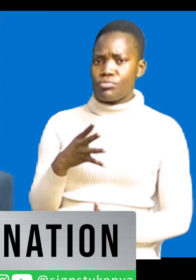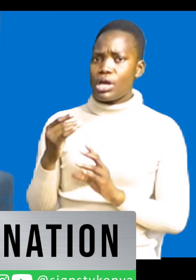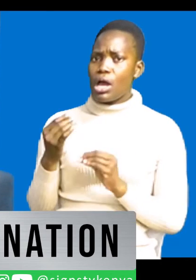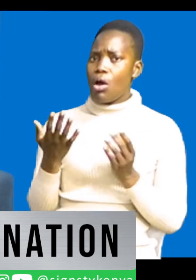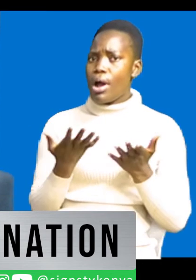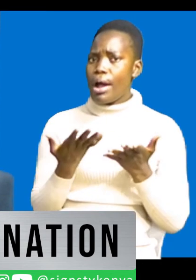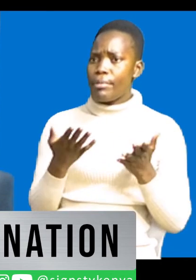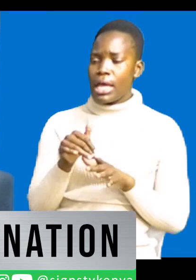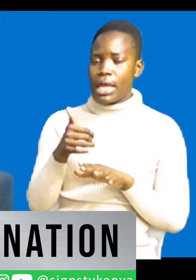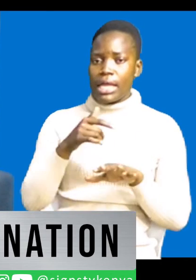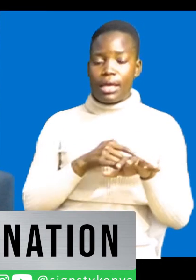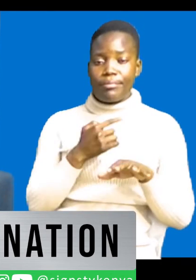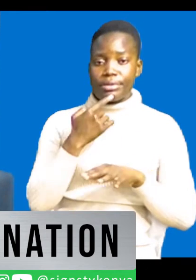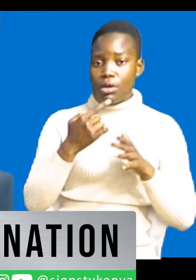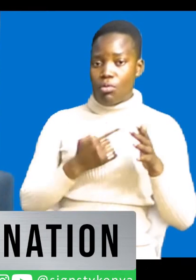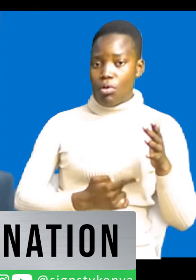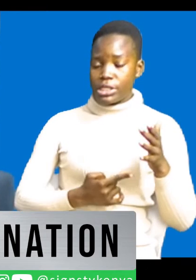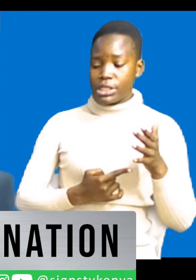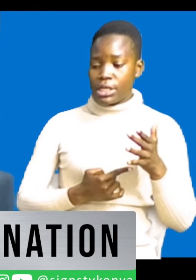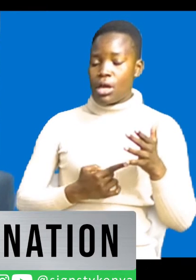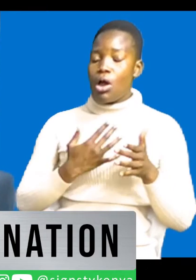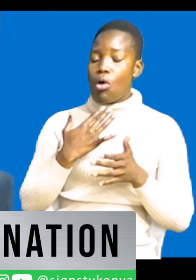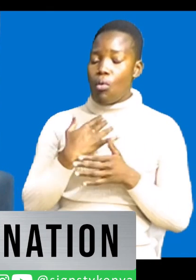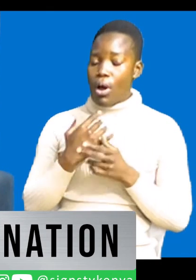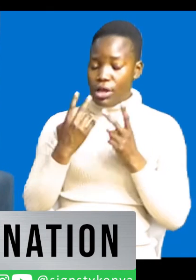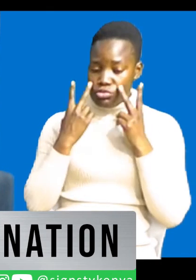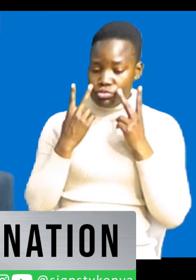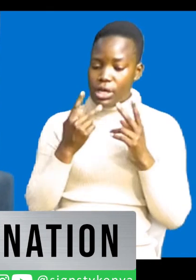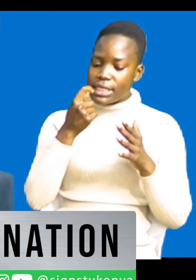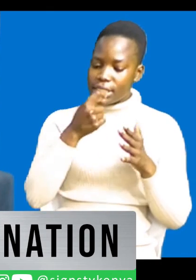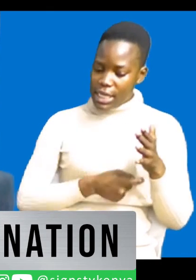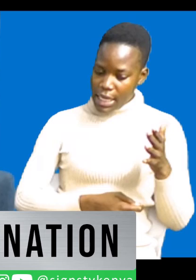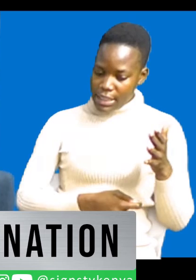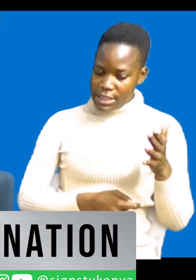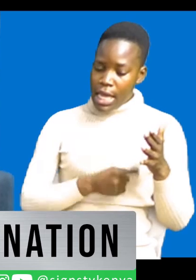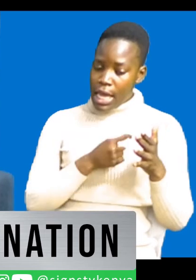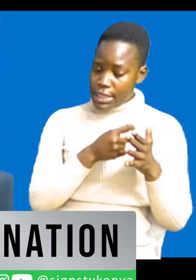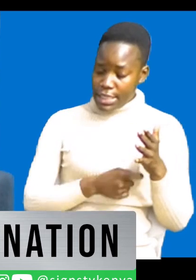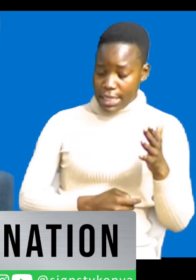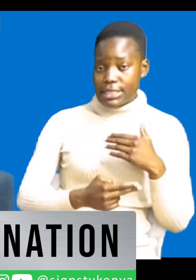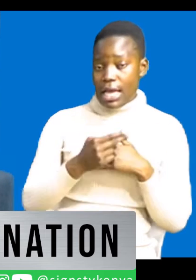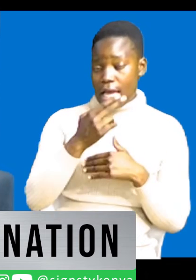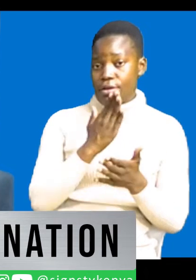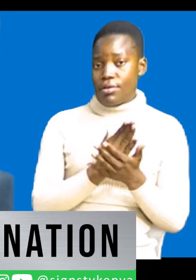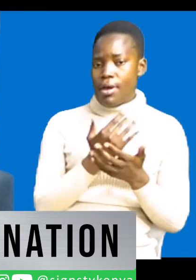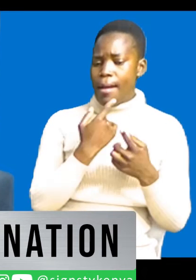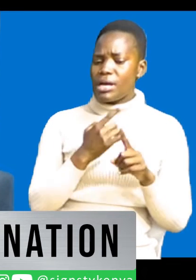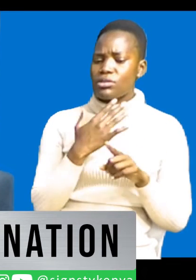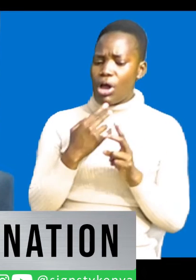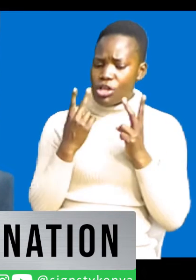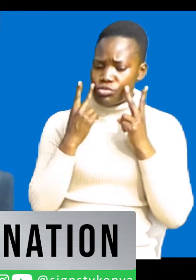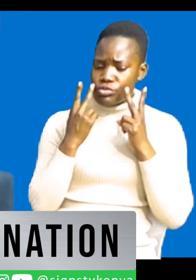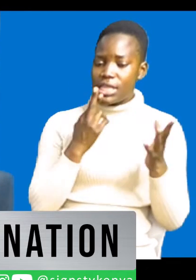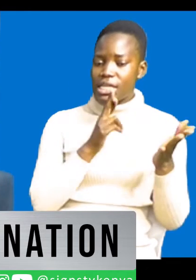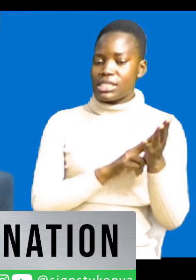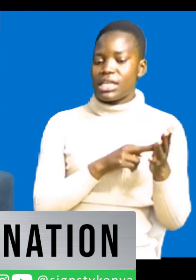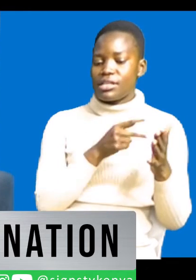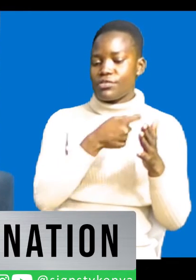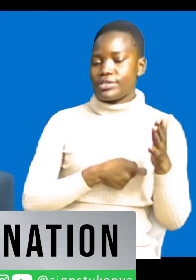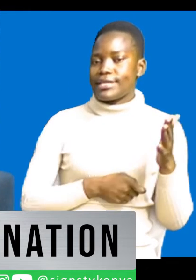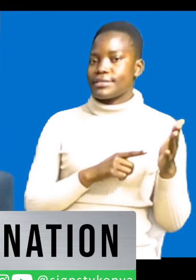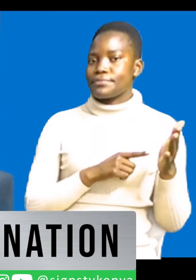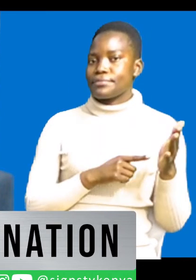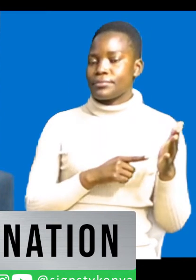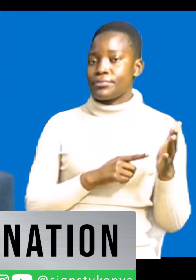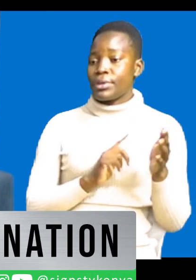like the other time I said, wacha tuone tutaxiwe, wacha hata hiyo tax basi kuwe high, but can we see the results? You